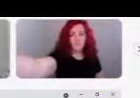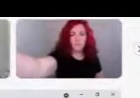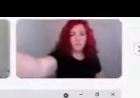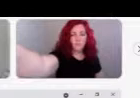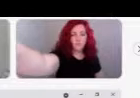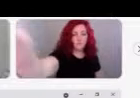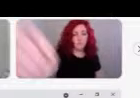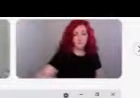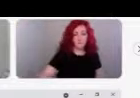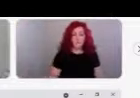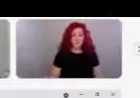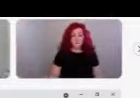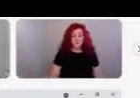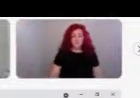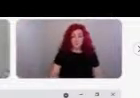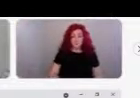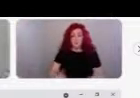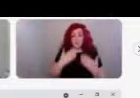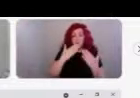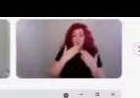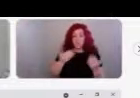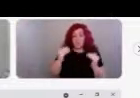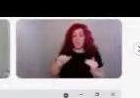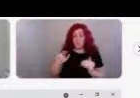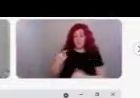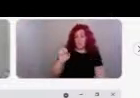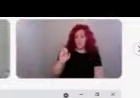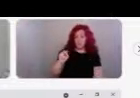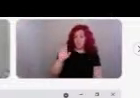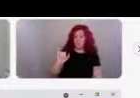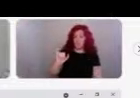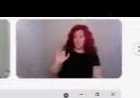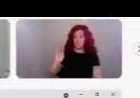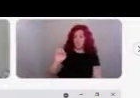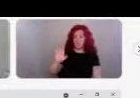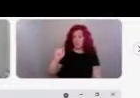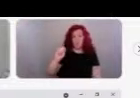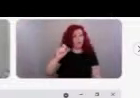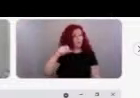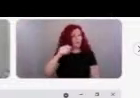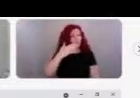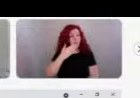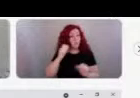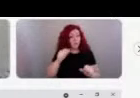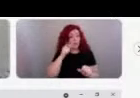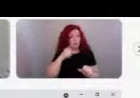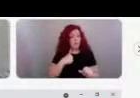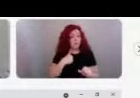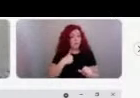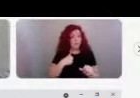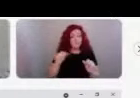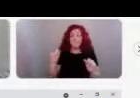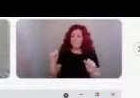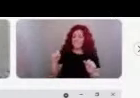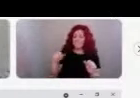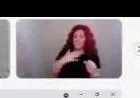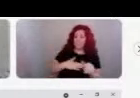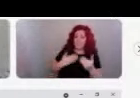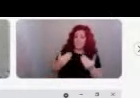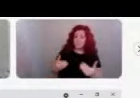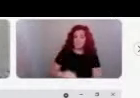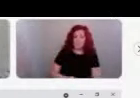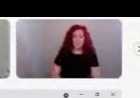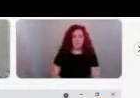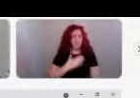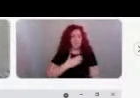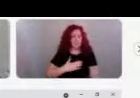thank you the next speaker is nancy bartow miss bartow yes thank you can you hear me yes please proceed thank